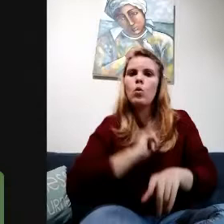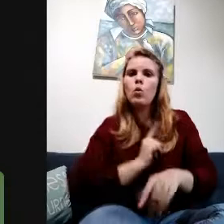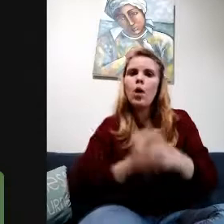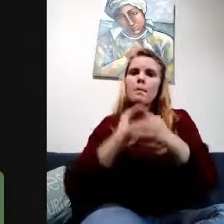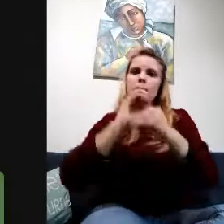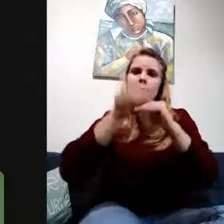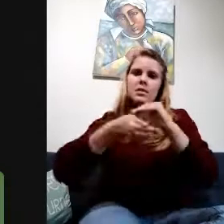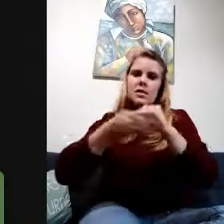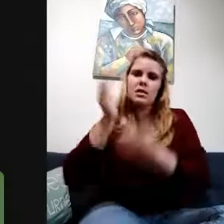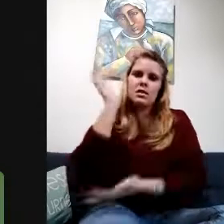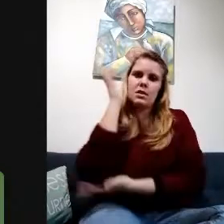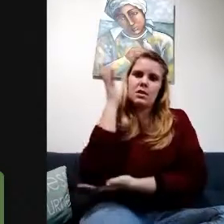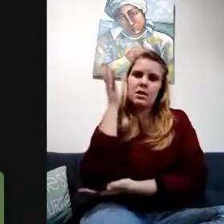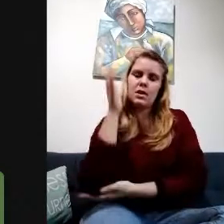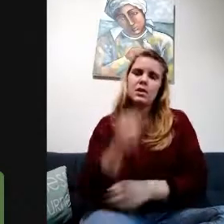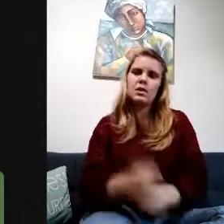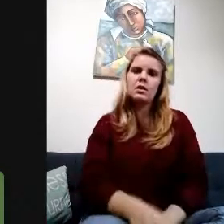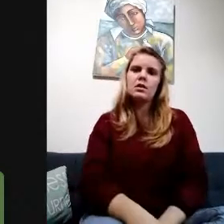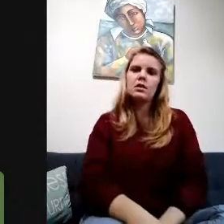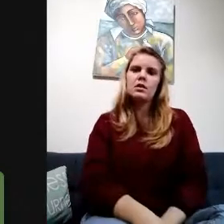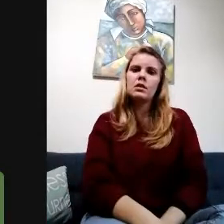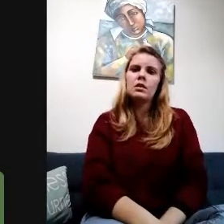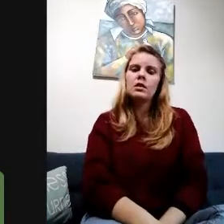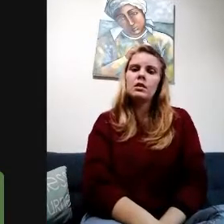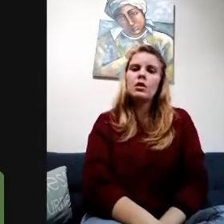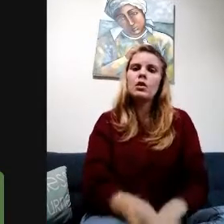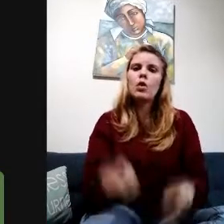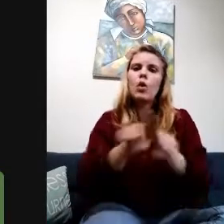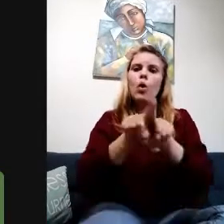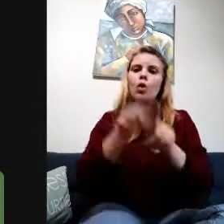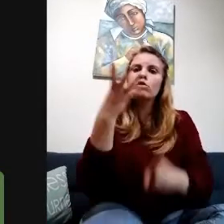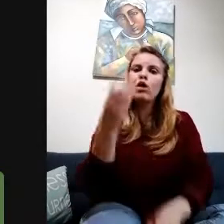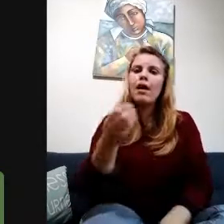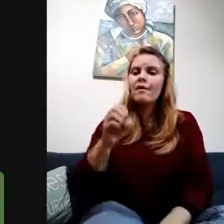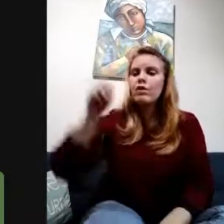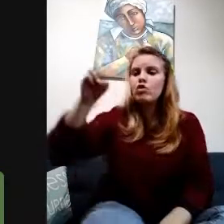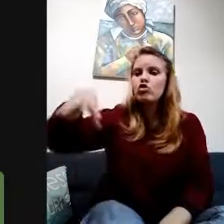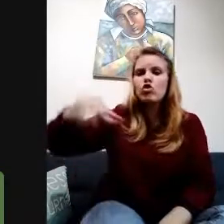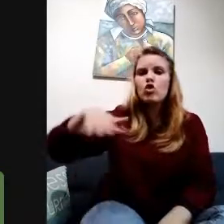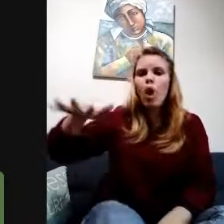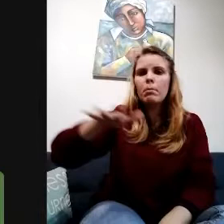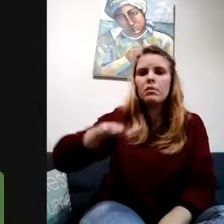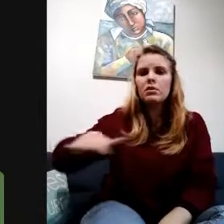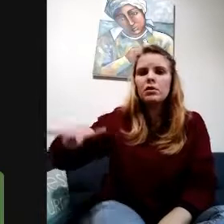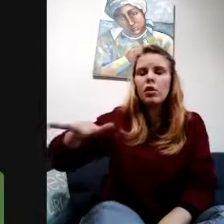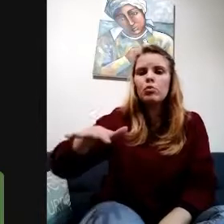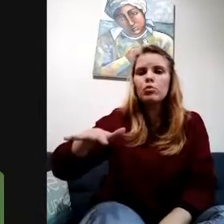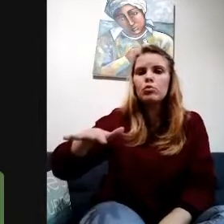then there would be a drop zone on.